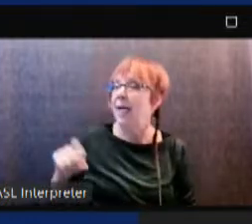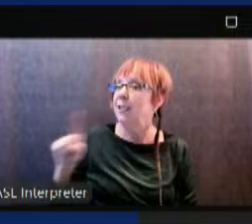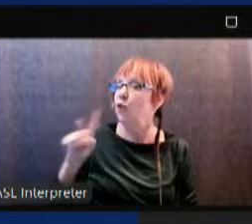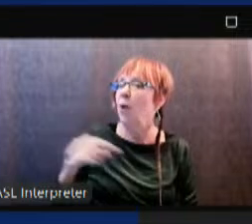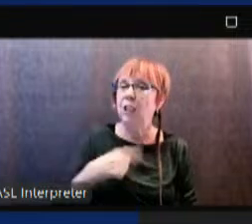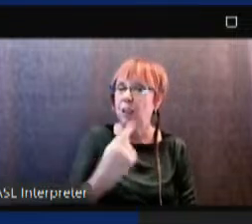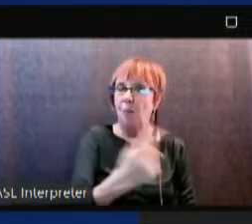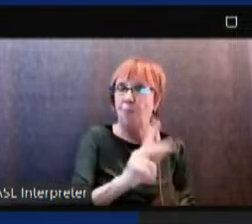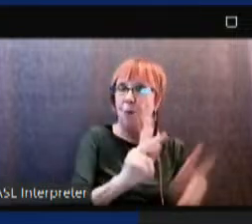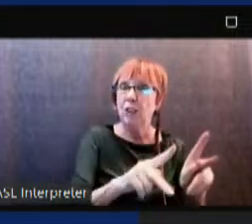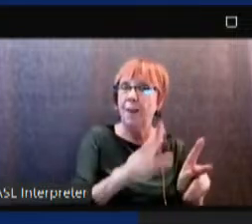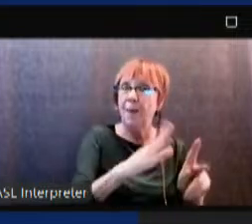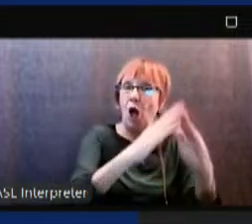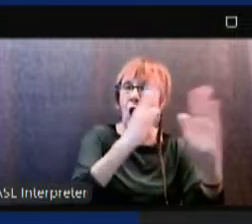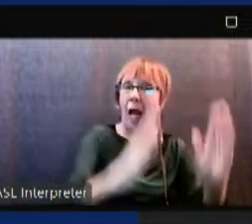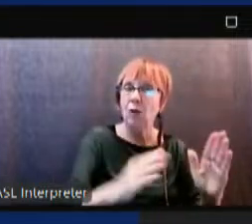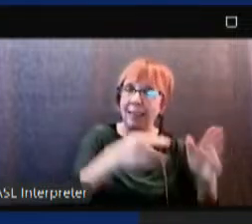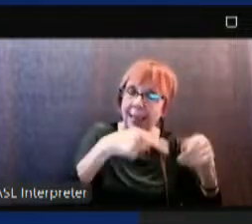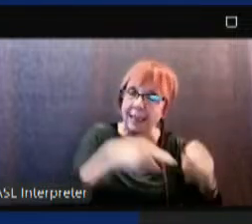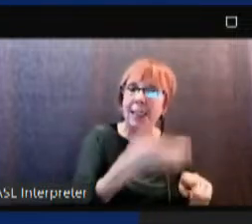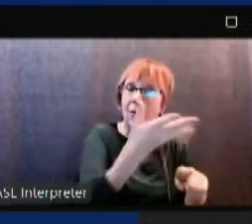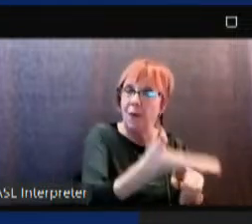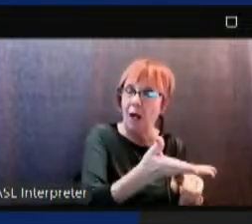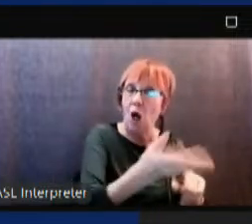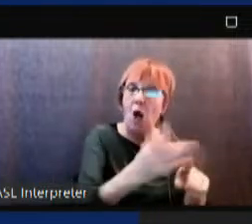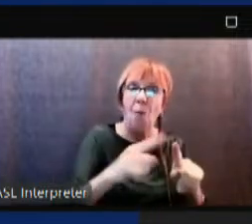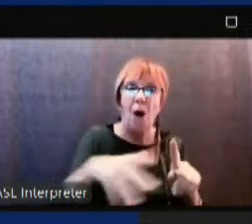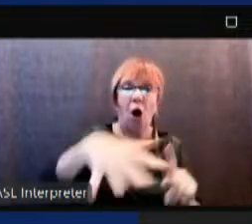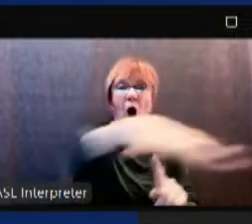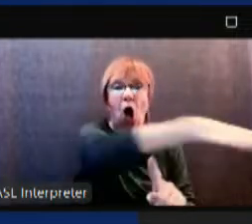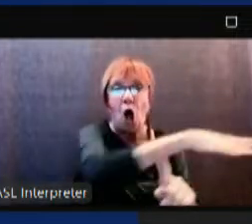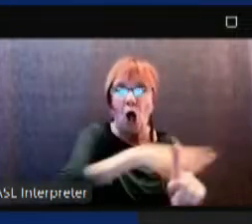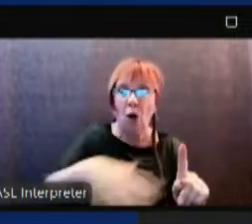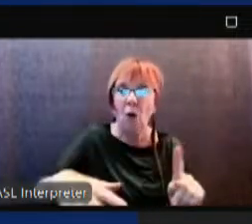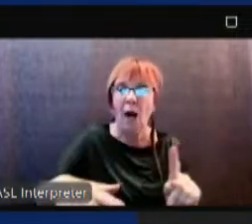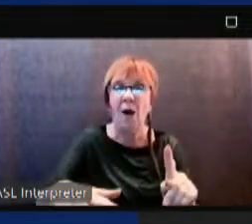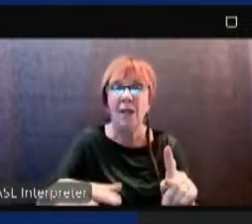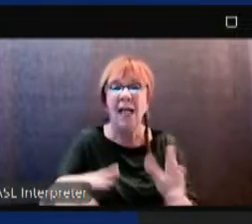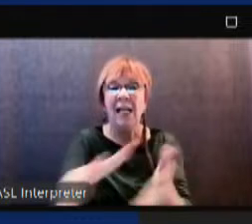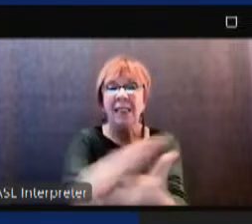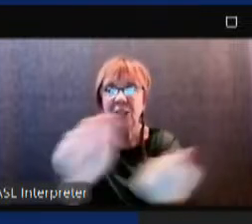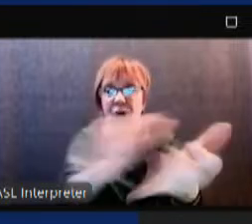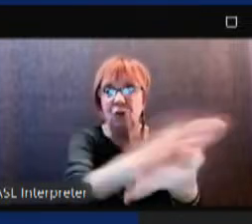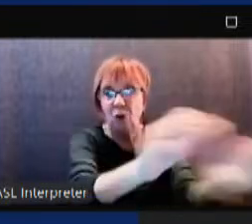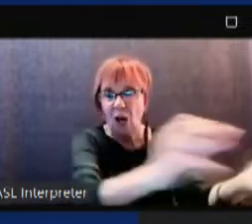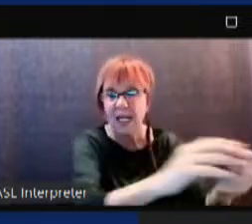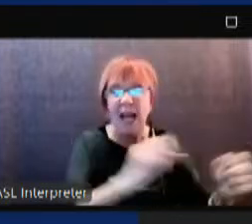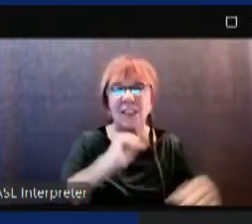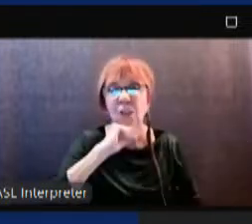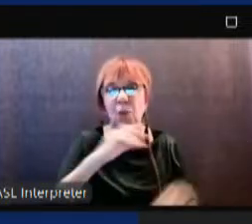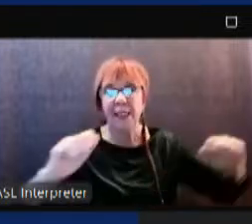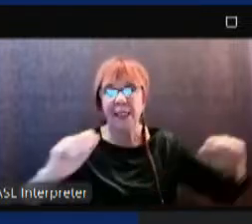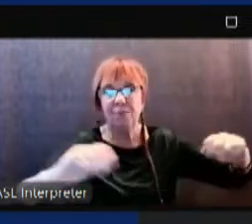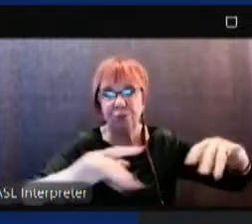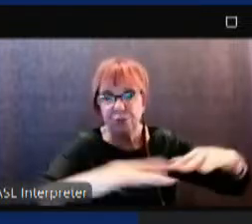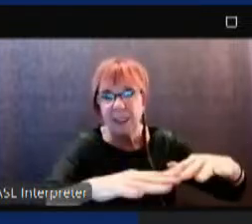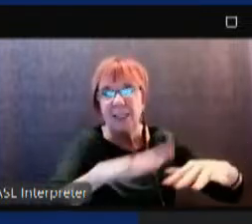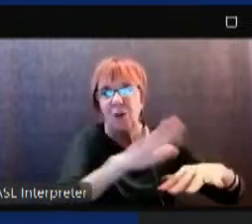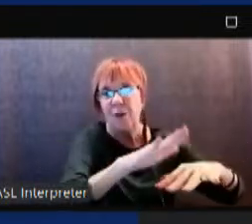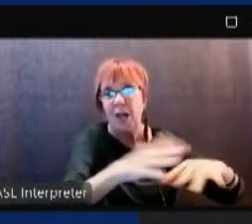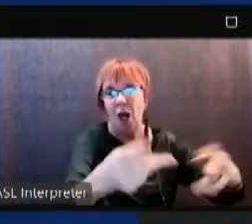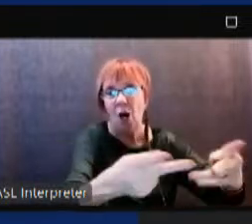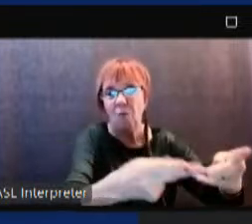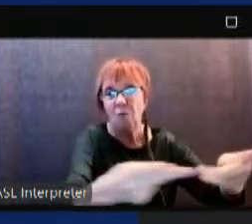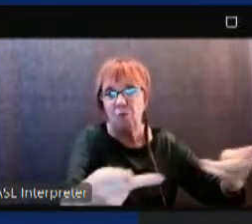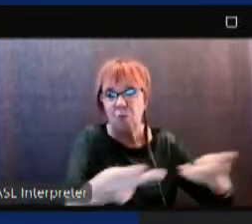still standing, but their neighbor's home who were destroyed had debris overflow into their yards. And the question is if